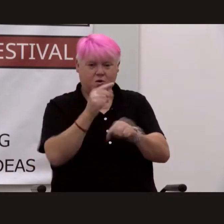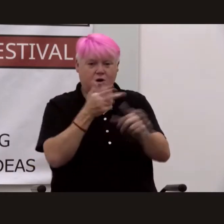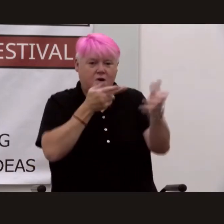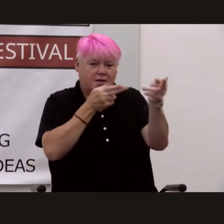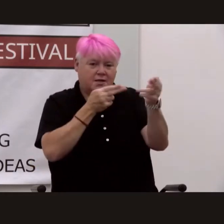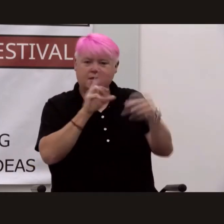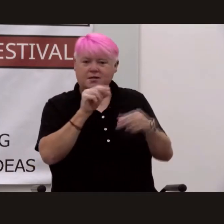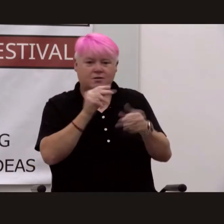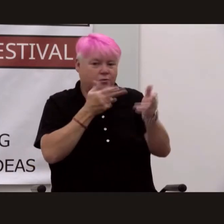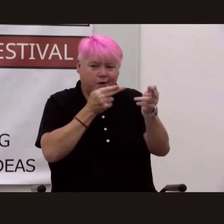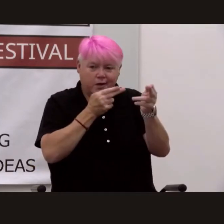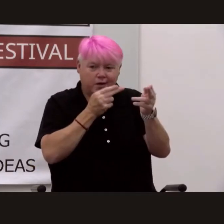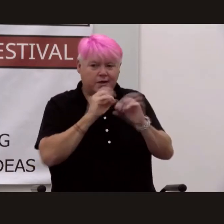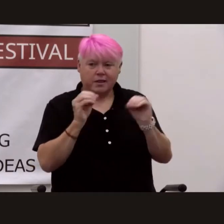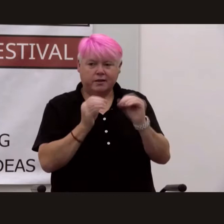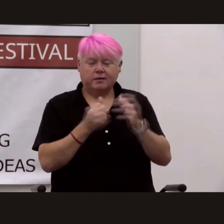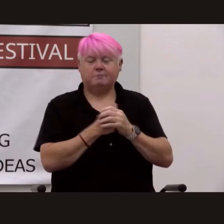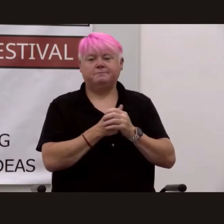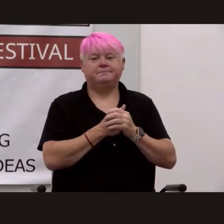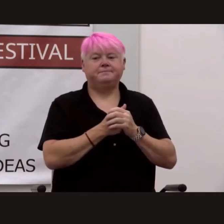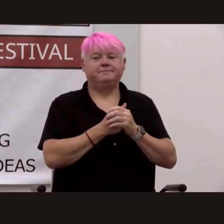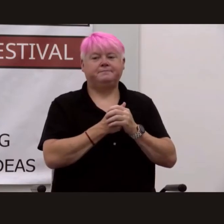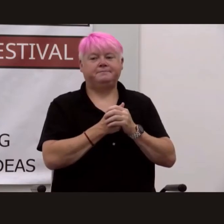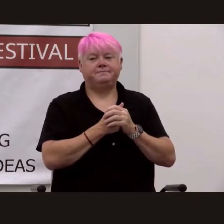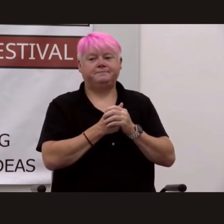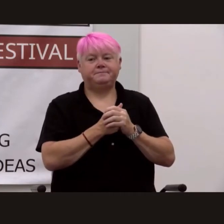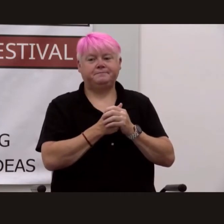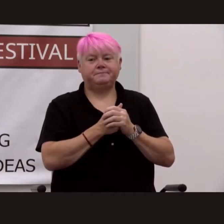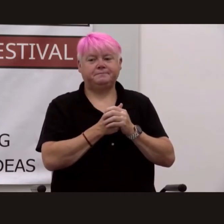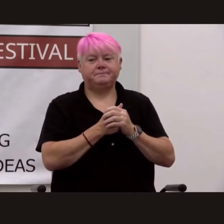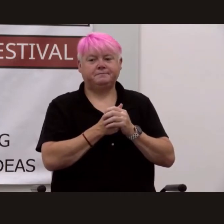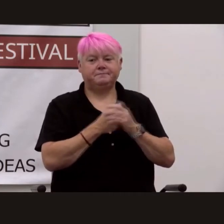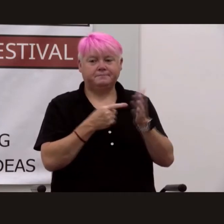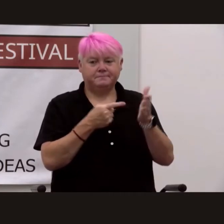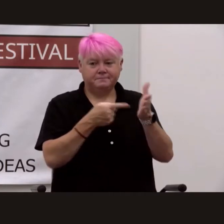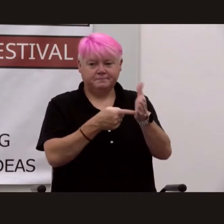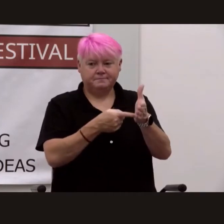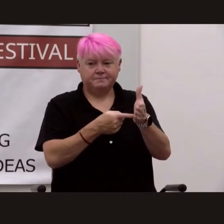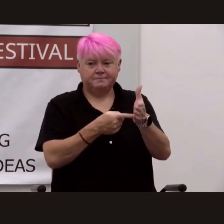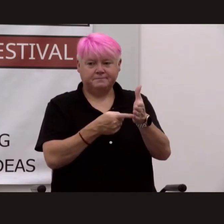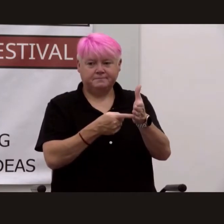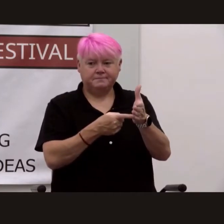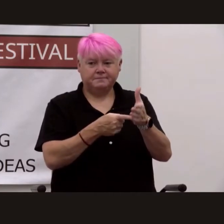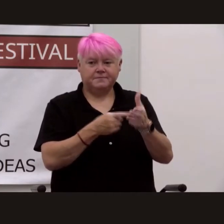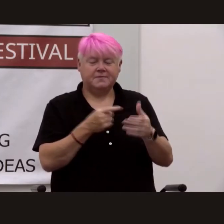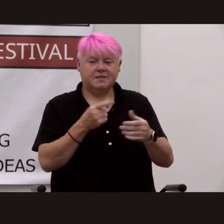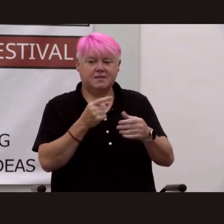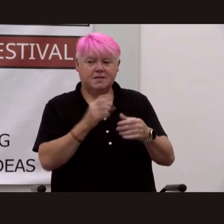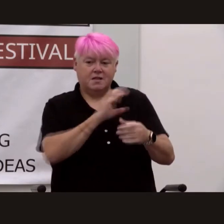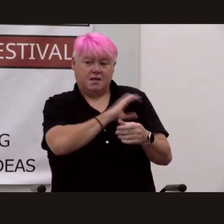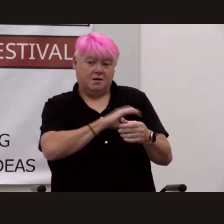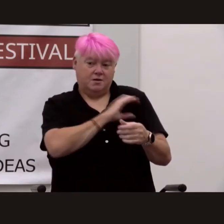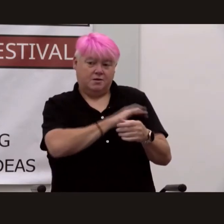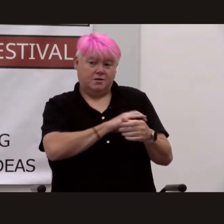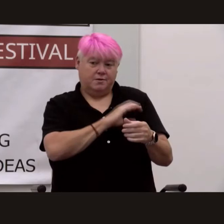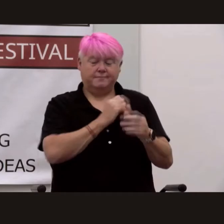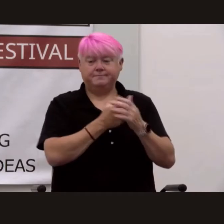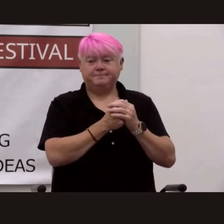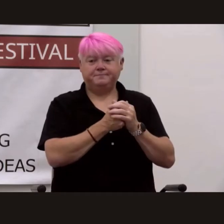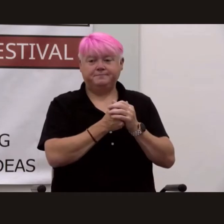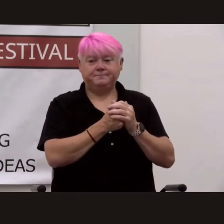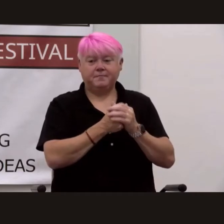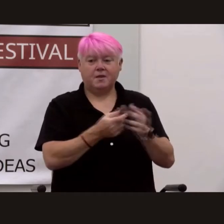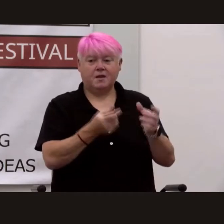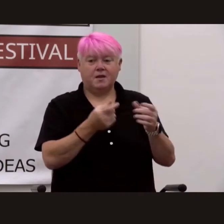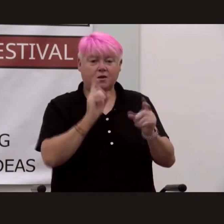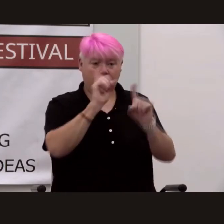even a knife. So this is the main character, one of the two main characters, heading for